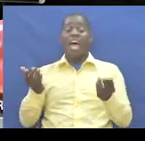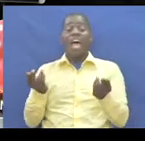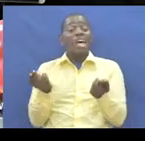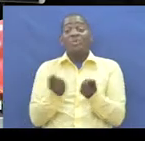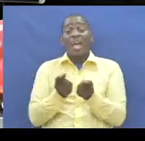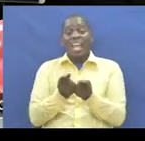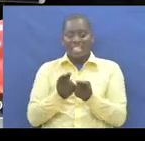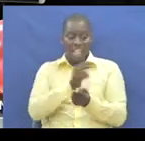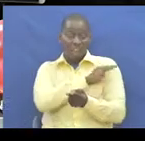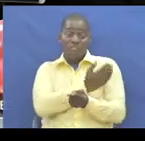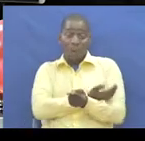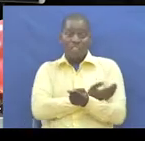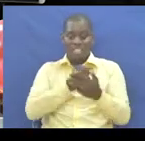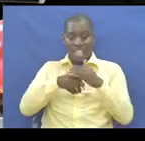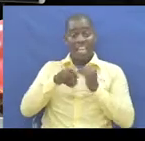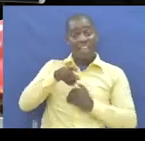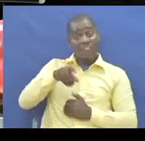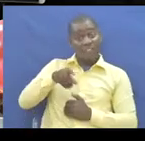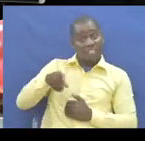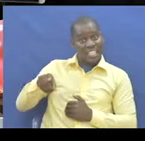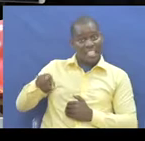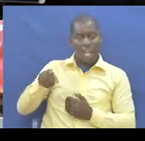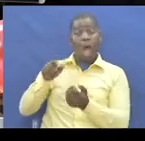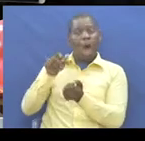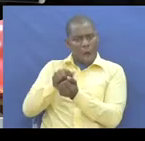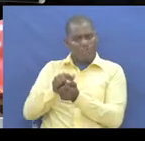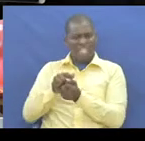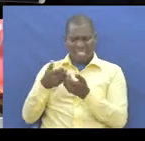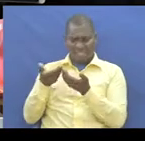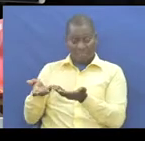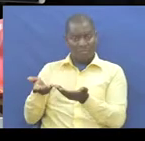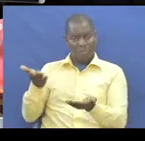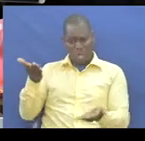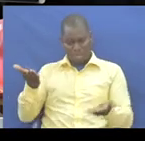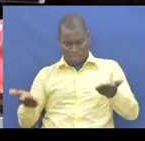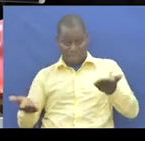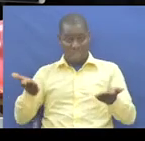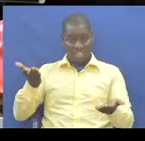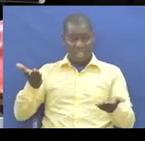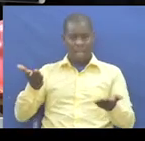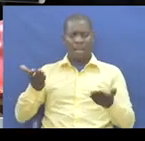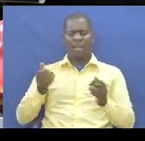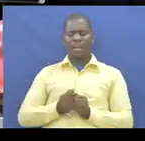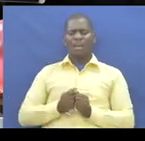everything which is in the earth can be measured. So even a force now being a physical